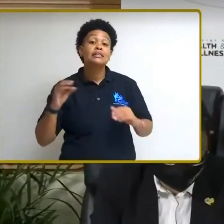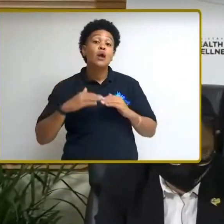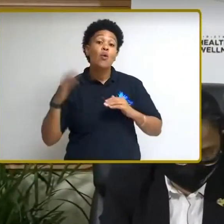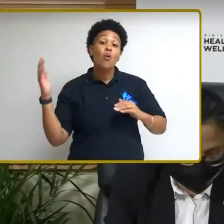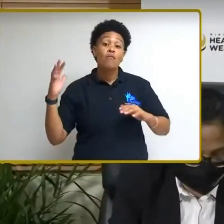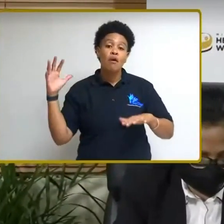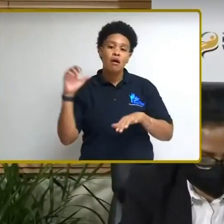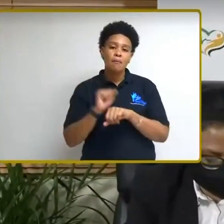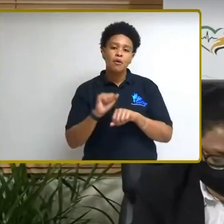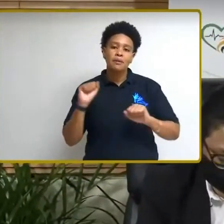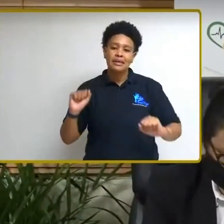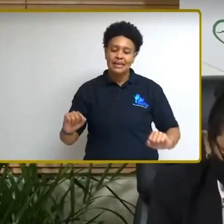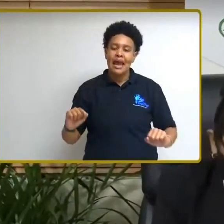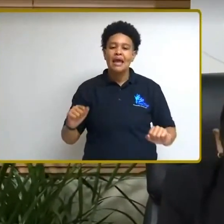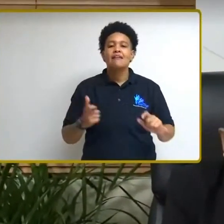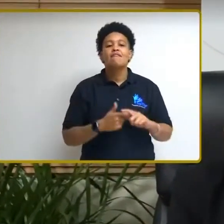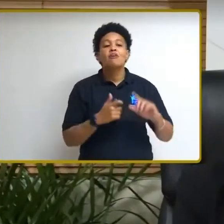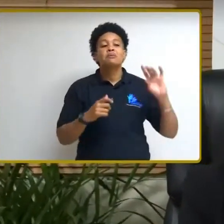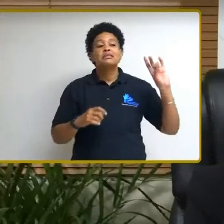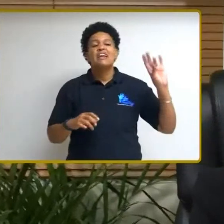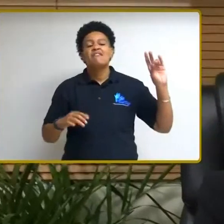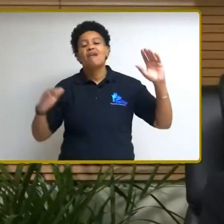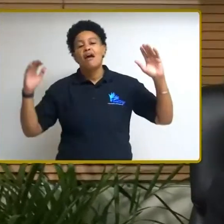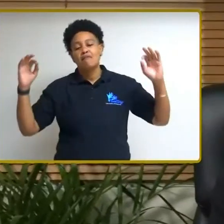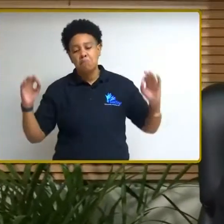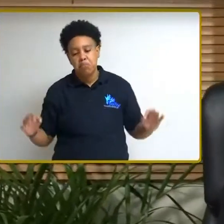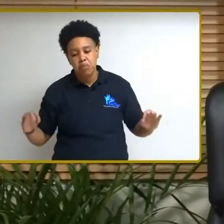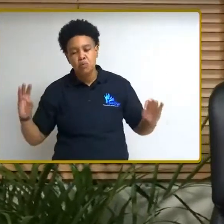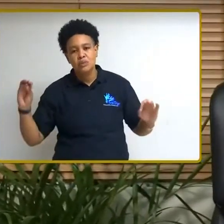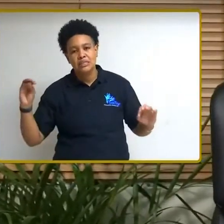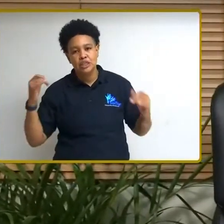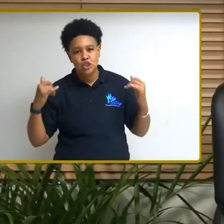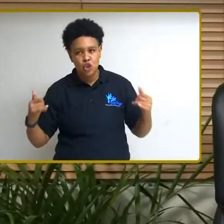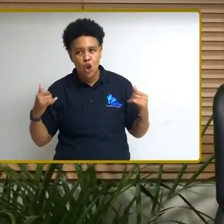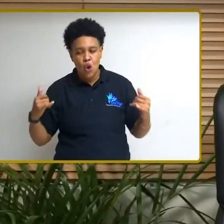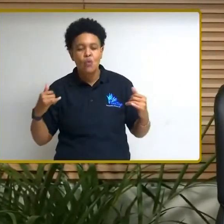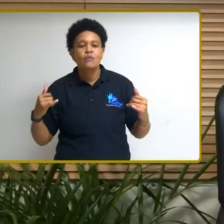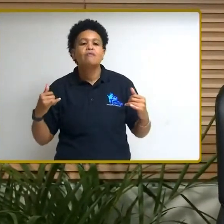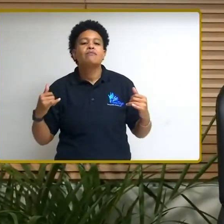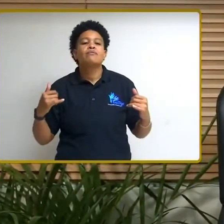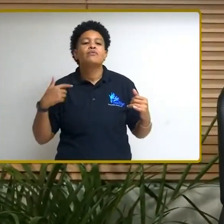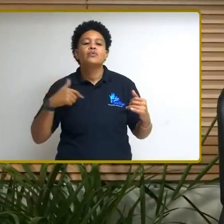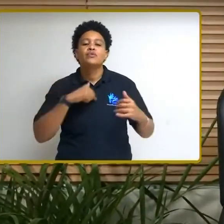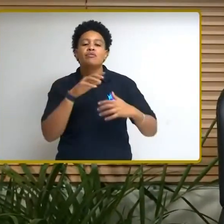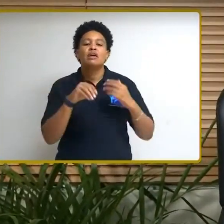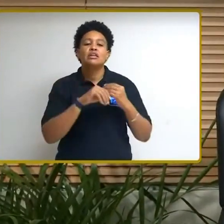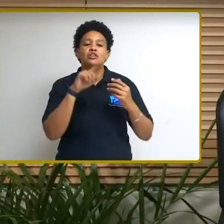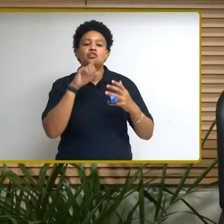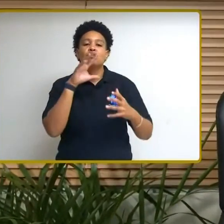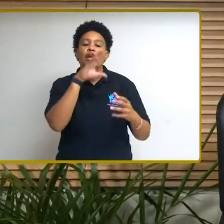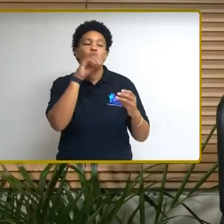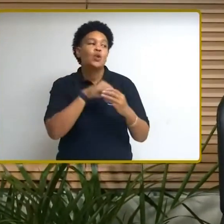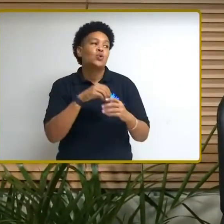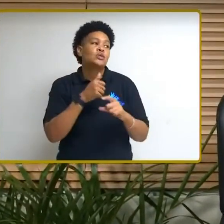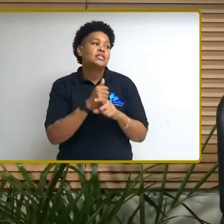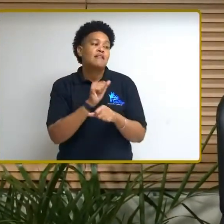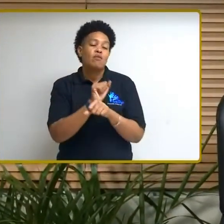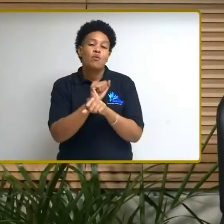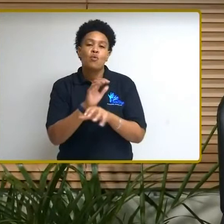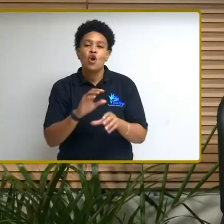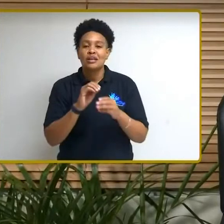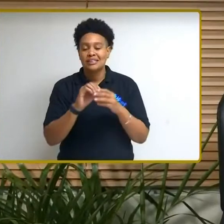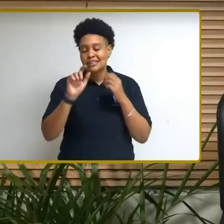over, we've moved now from 75 down to 60 years and over. We've also included workers